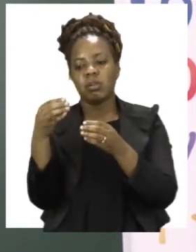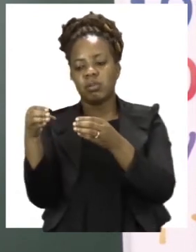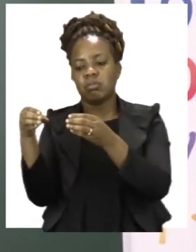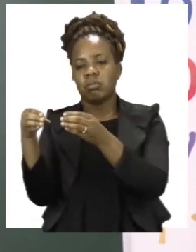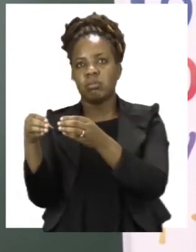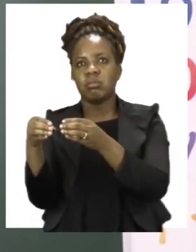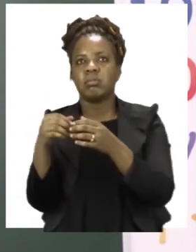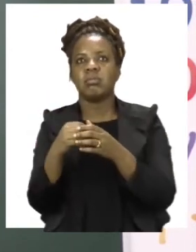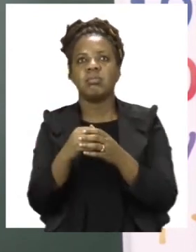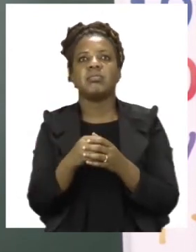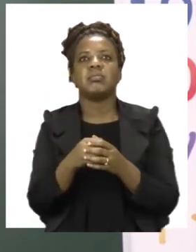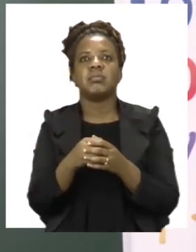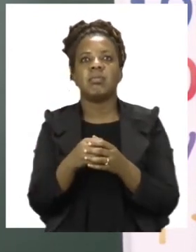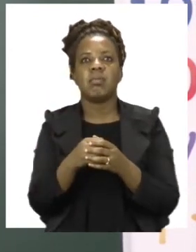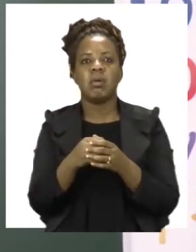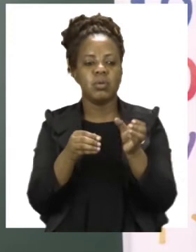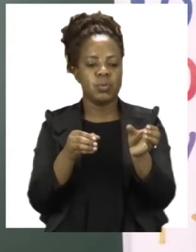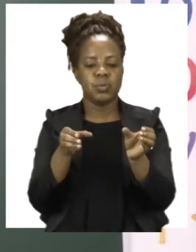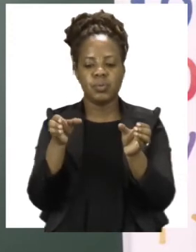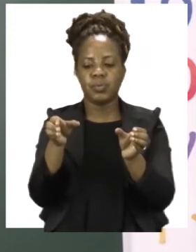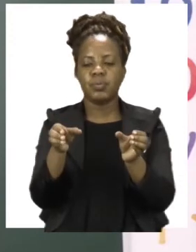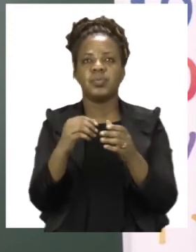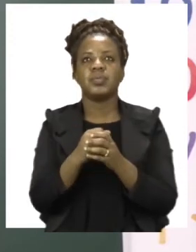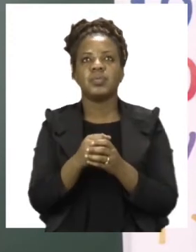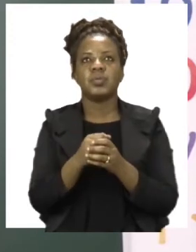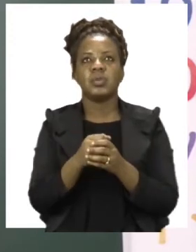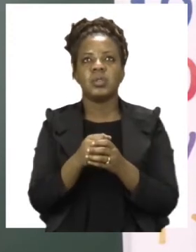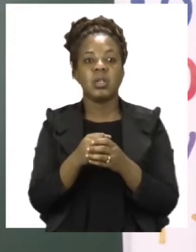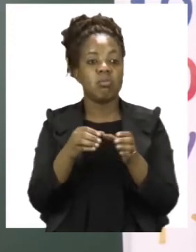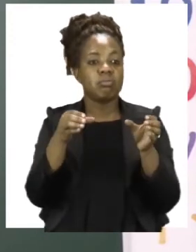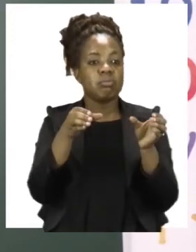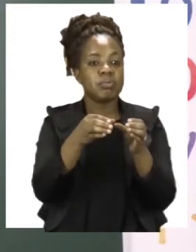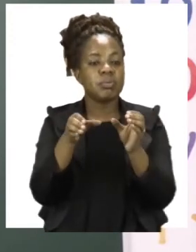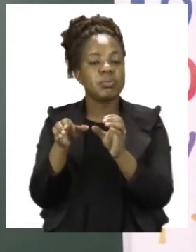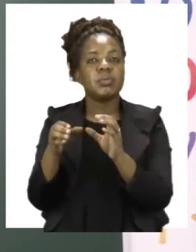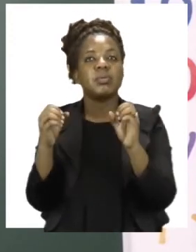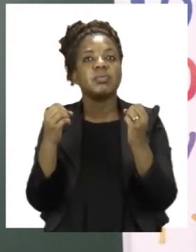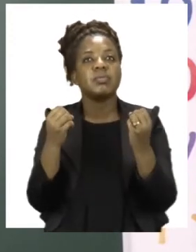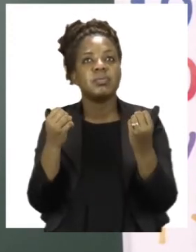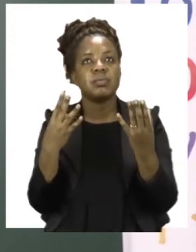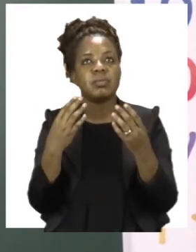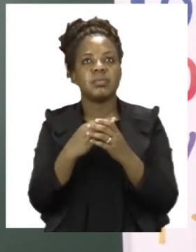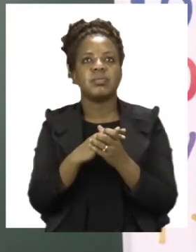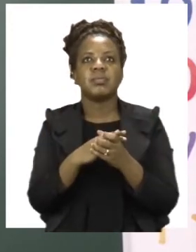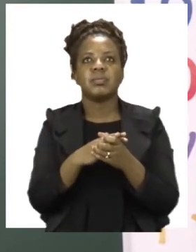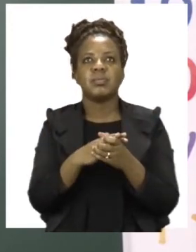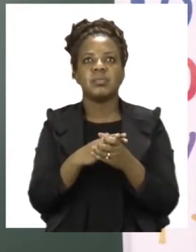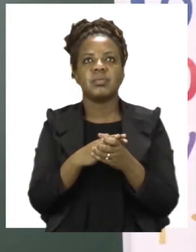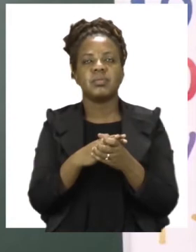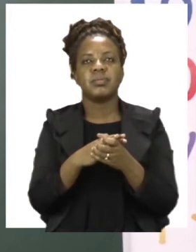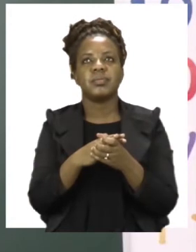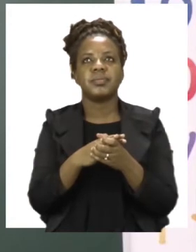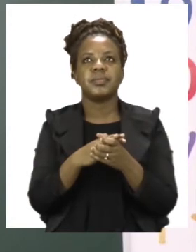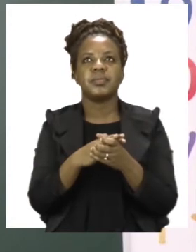5. This is another group. So we are done dividing, and we need to get our answer by counting how